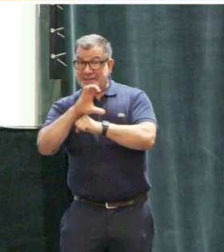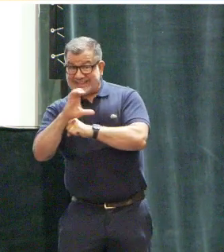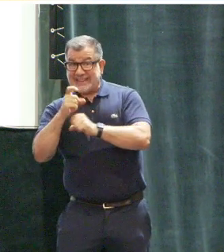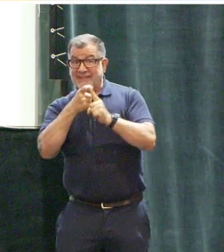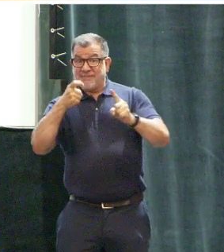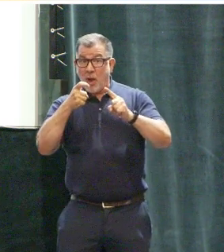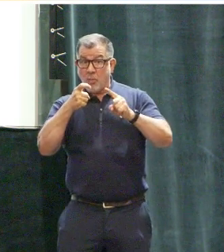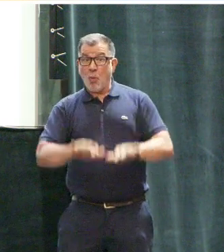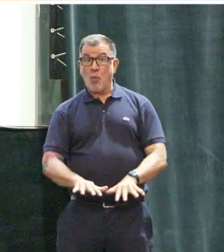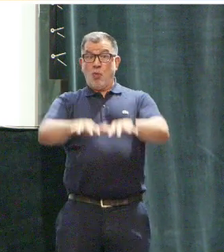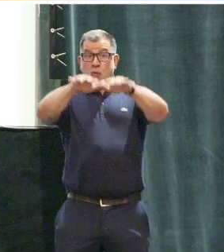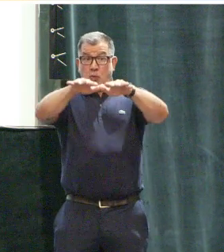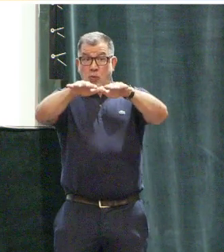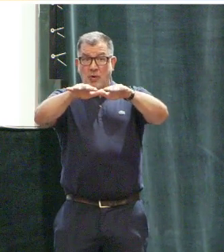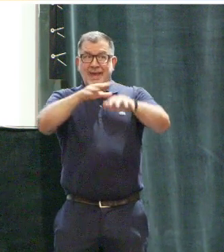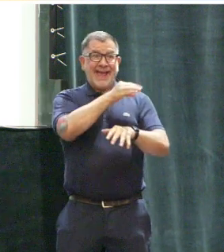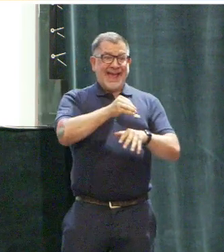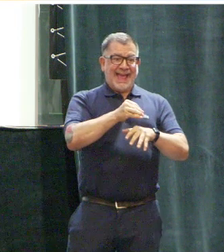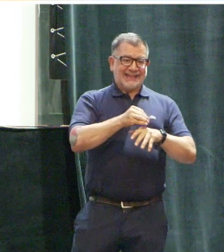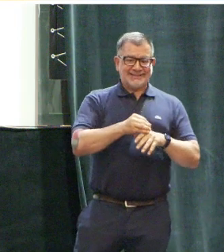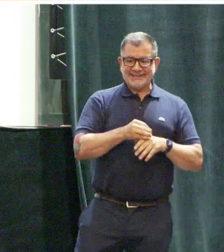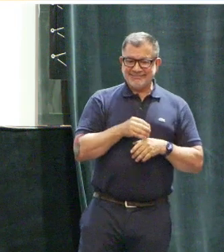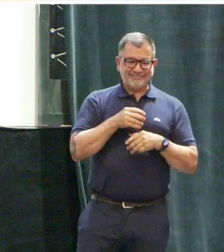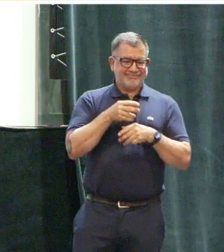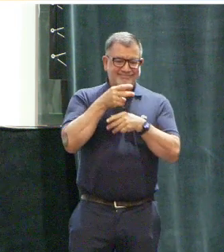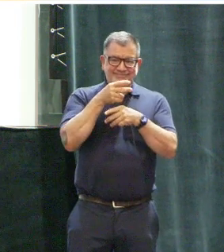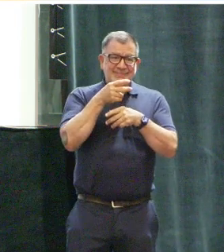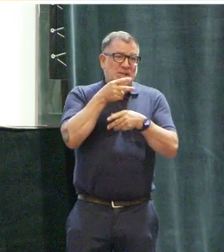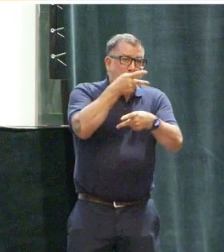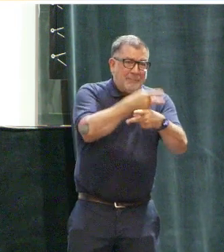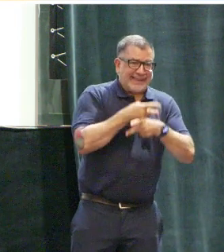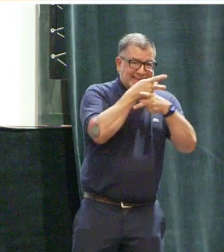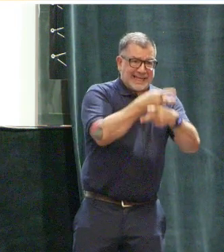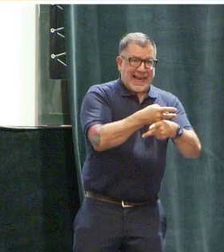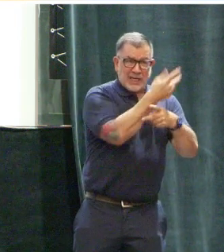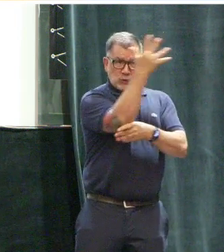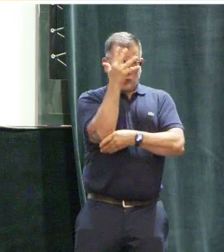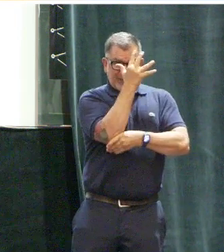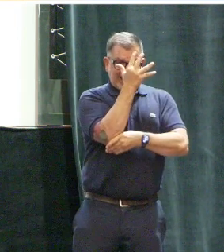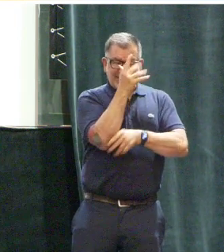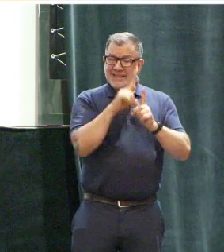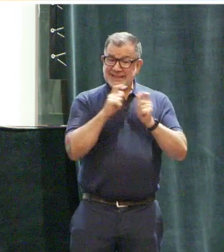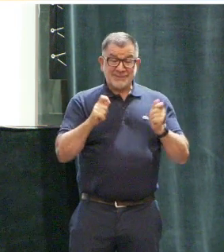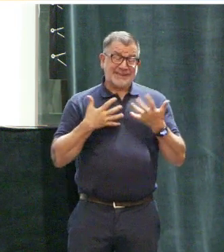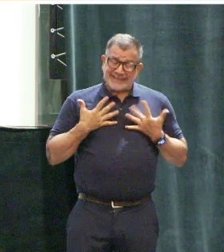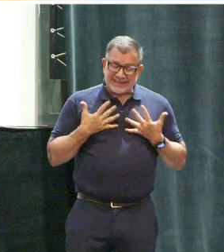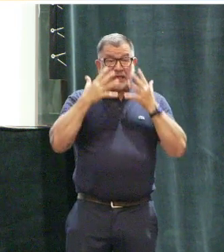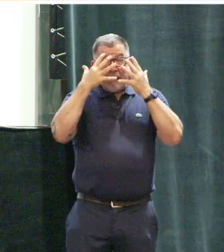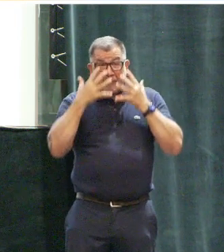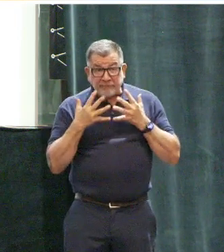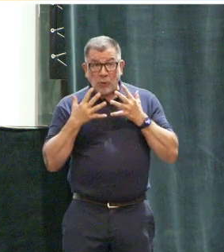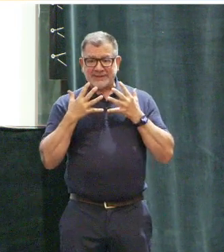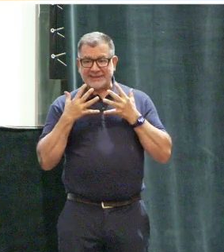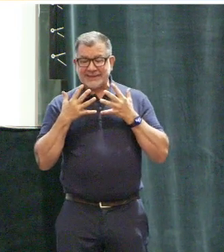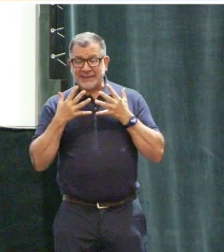and from heat all at the same time, I promise you we would do it. Unfortunately, in order to protect from the first